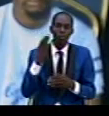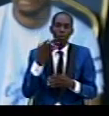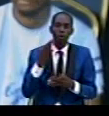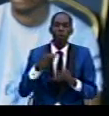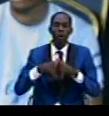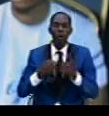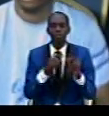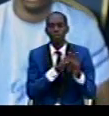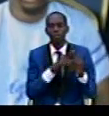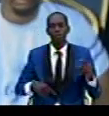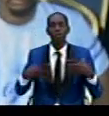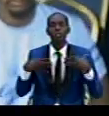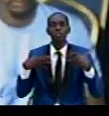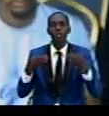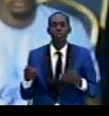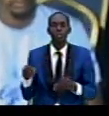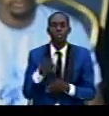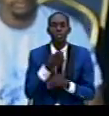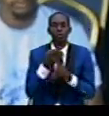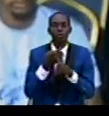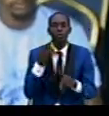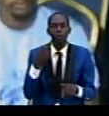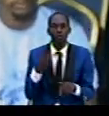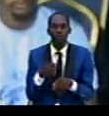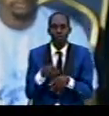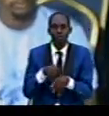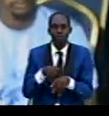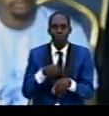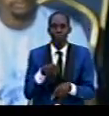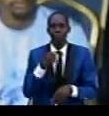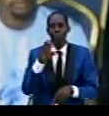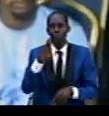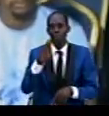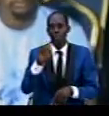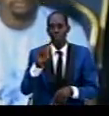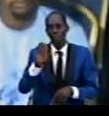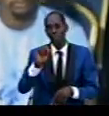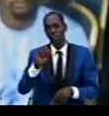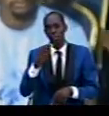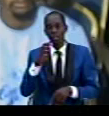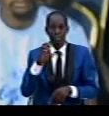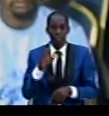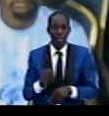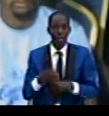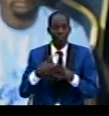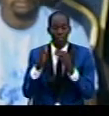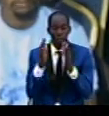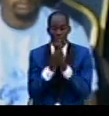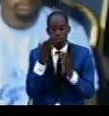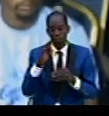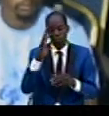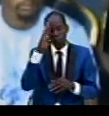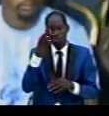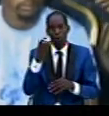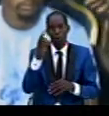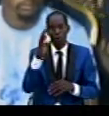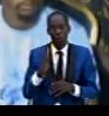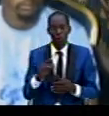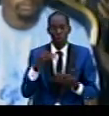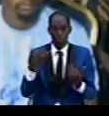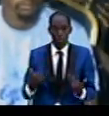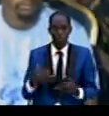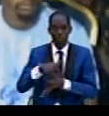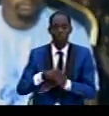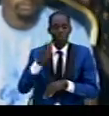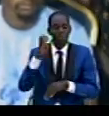since the beginning of the year until after the prayer of the man of God tonight. He laid his hand upon himself as directed, and